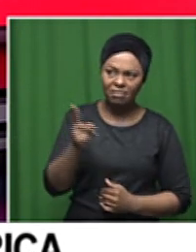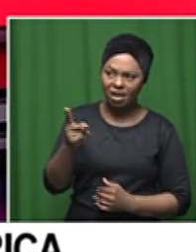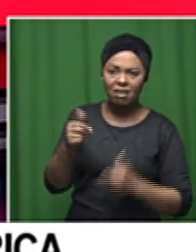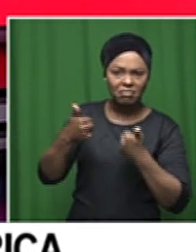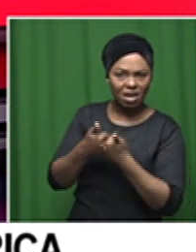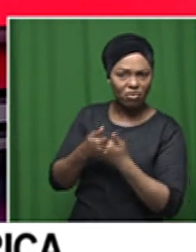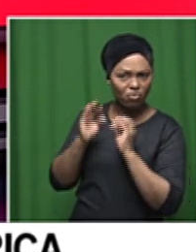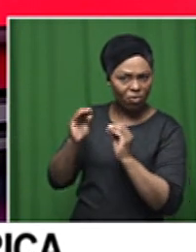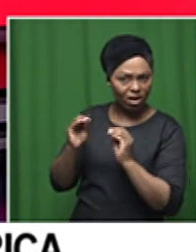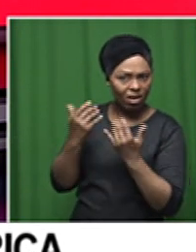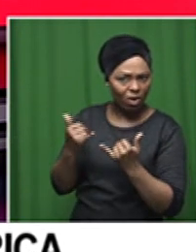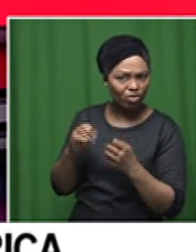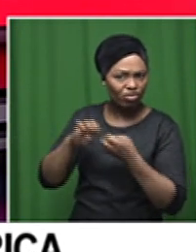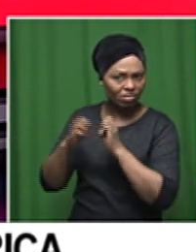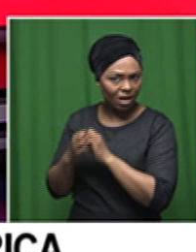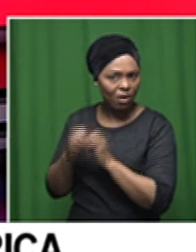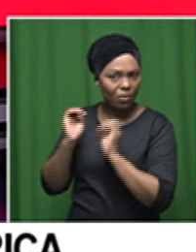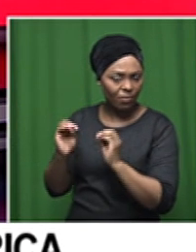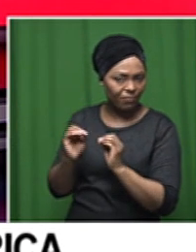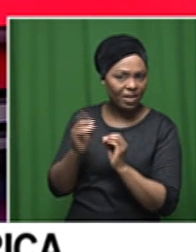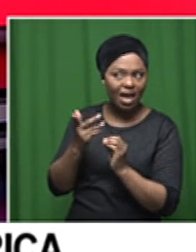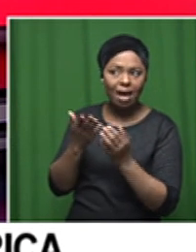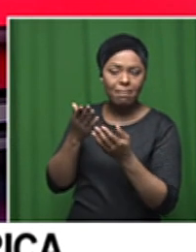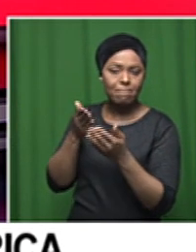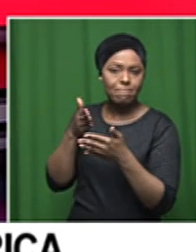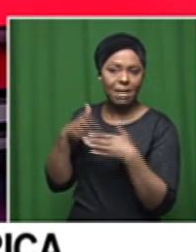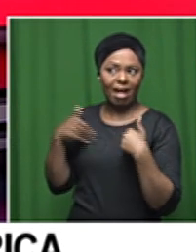to access to actual medication for the patients in the Northwest?